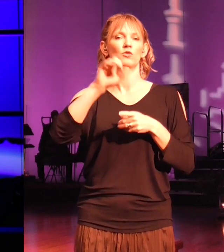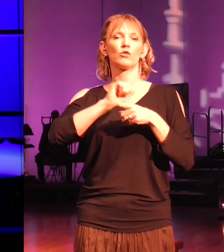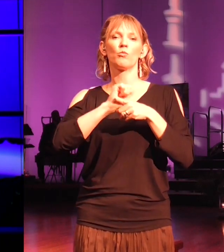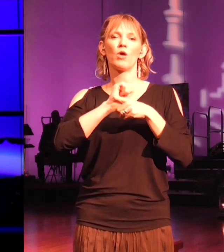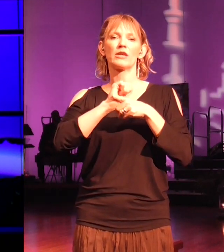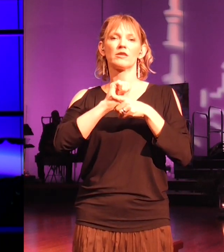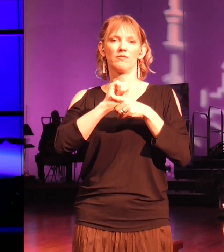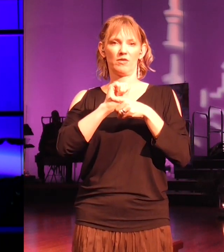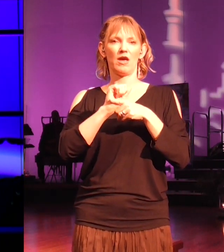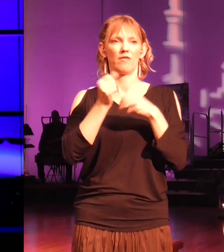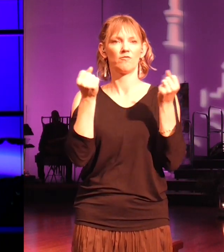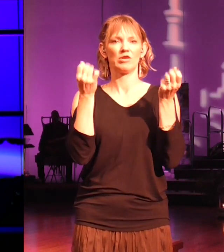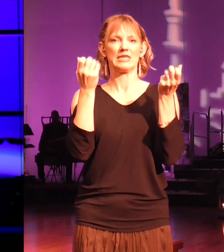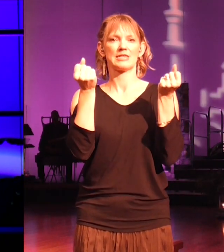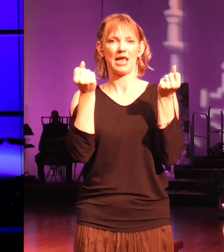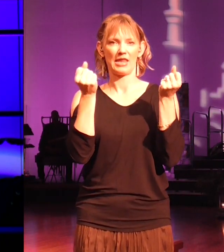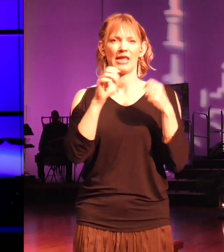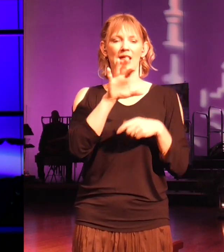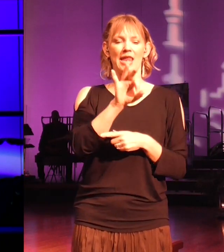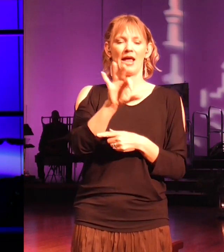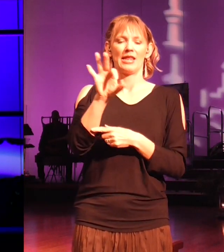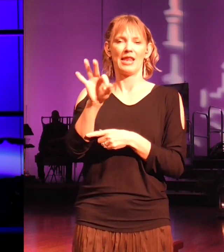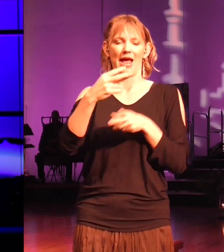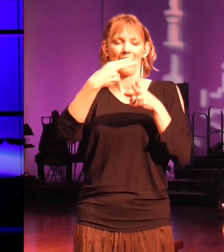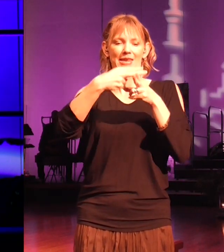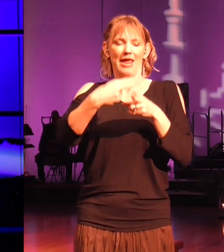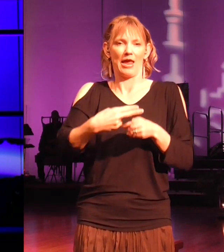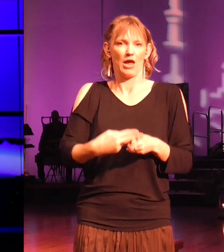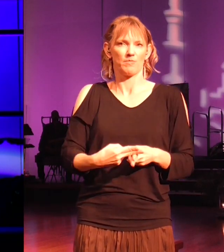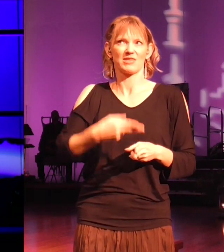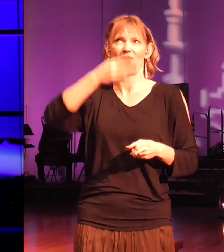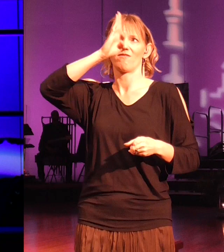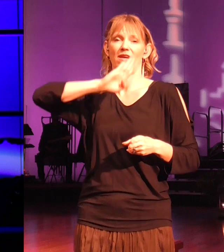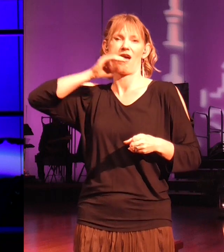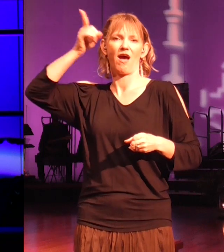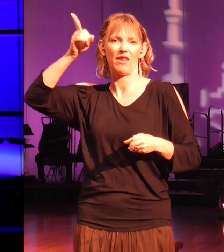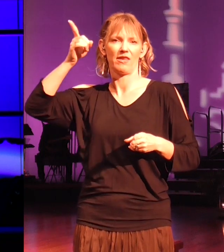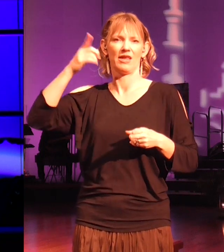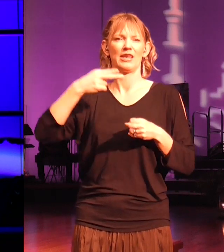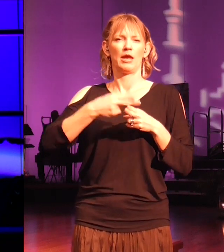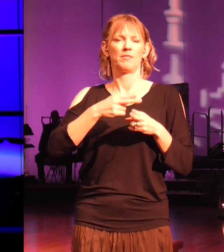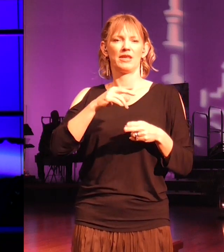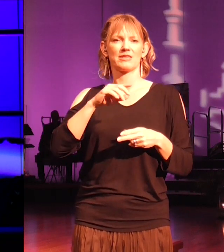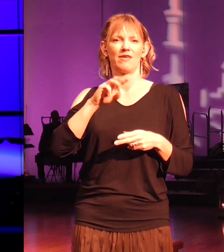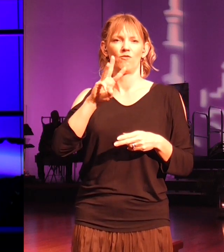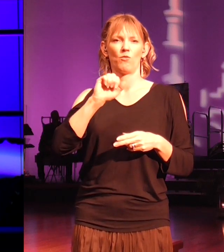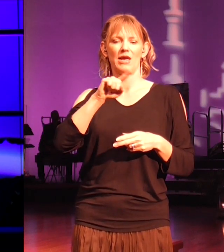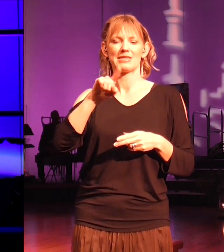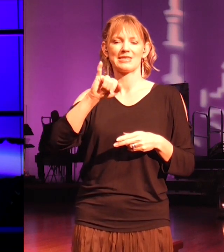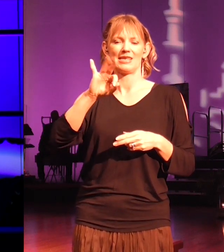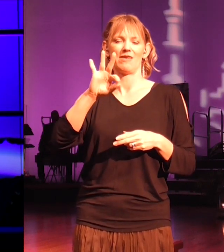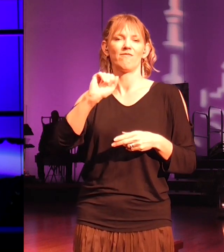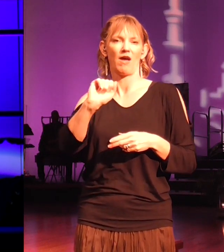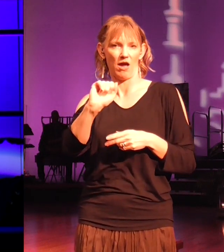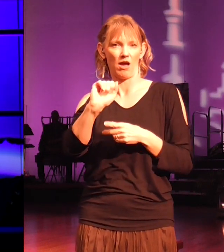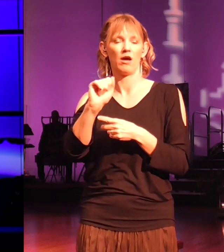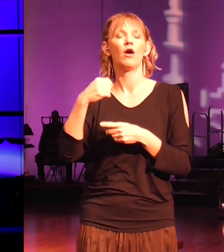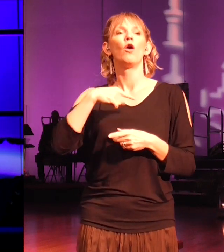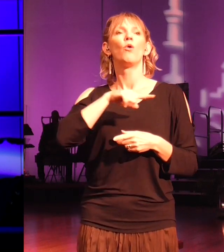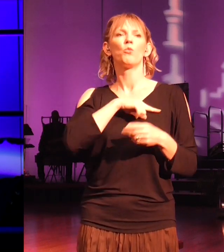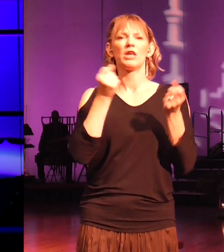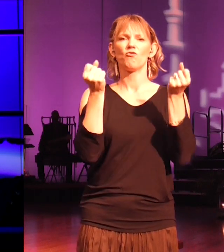recitation of the 99 names of God, known as a wazifa. And we recite